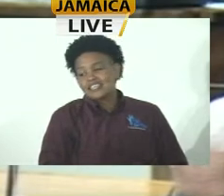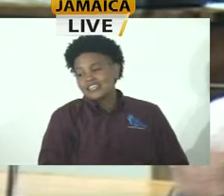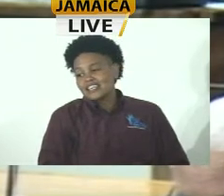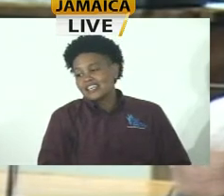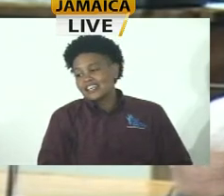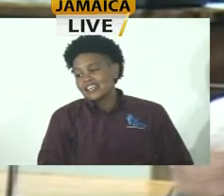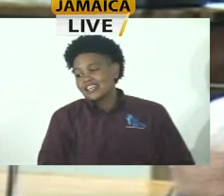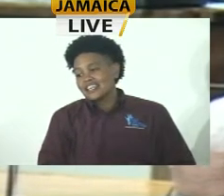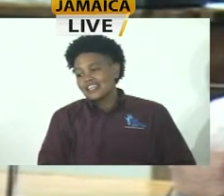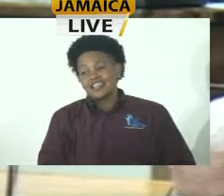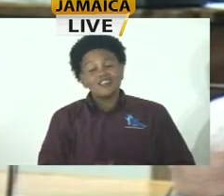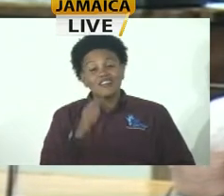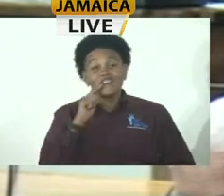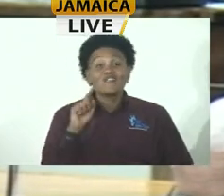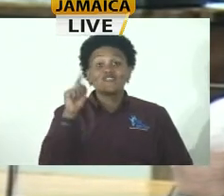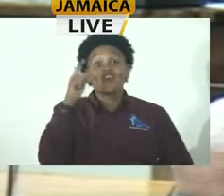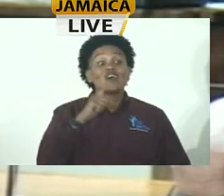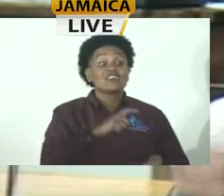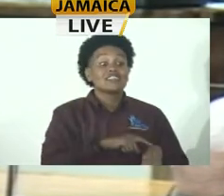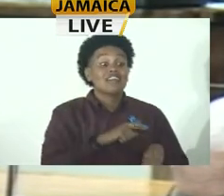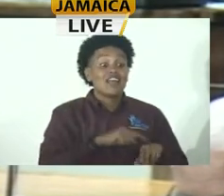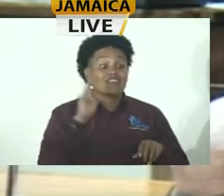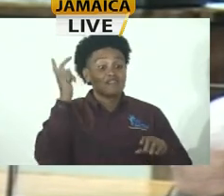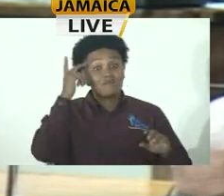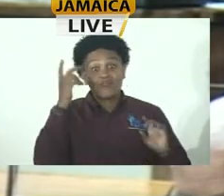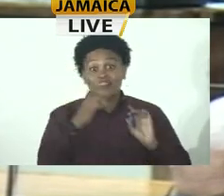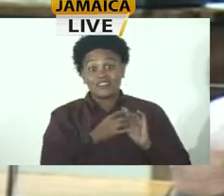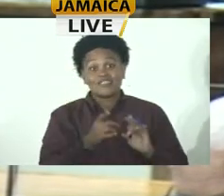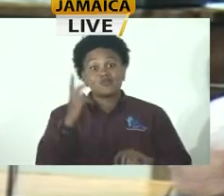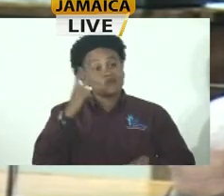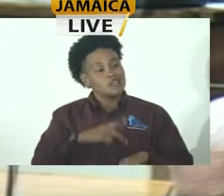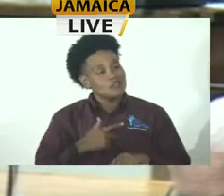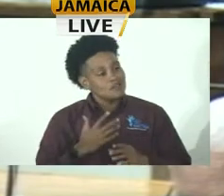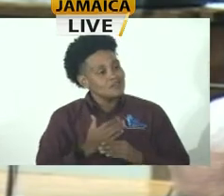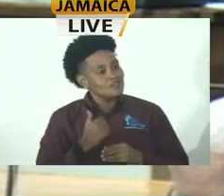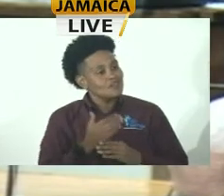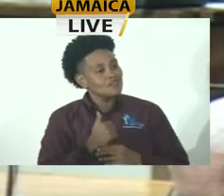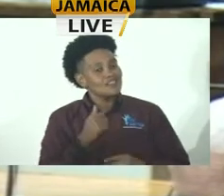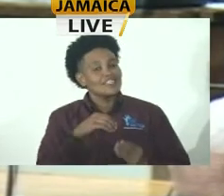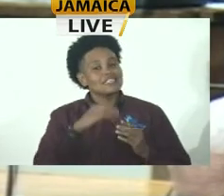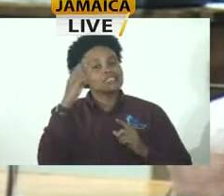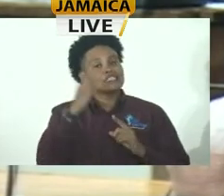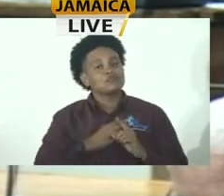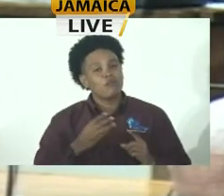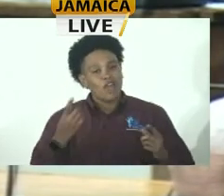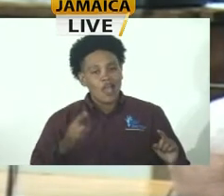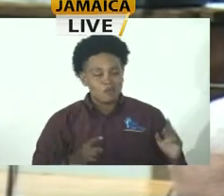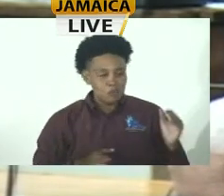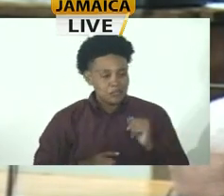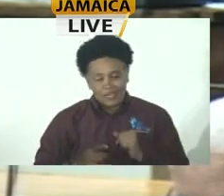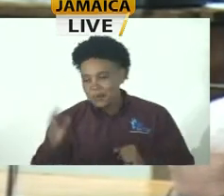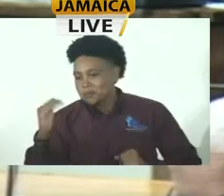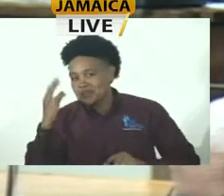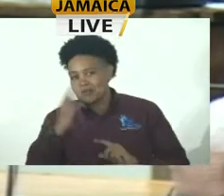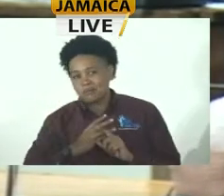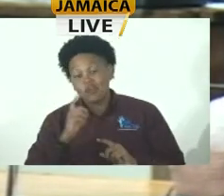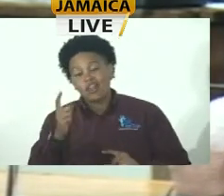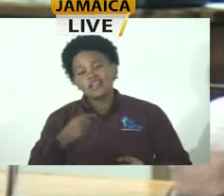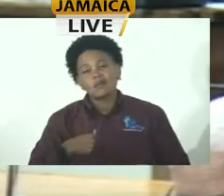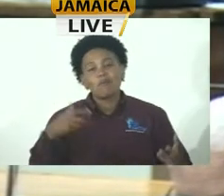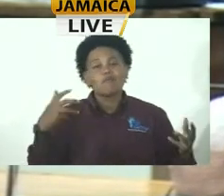an unprecedented political milestone and my presence here would not be